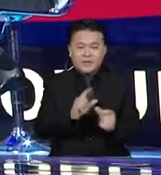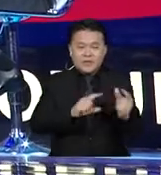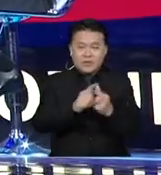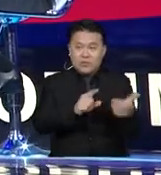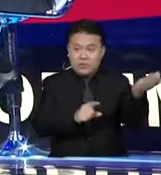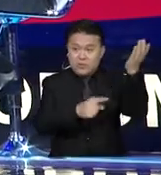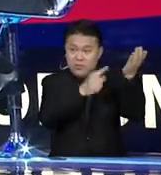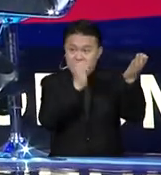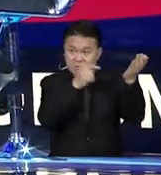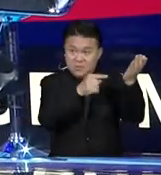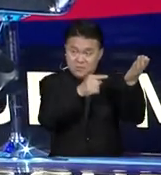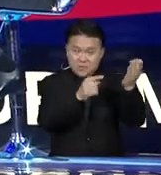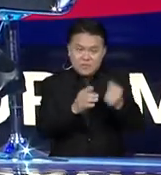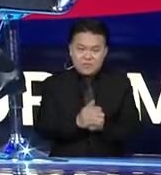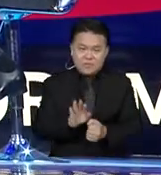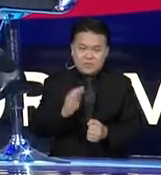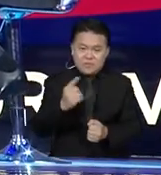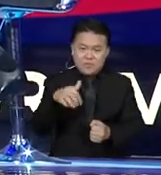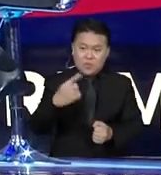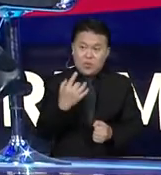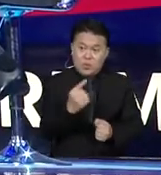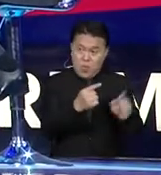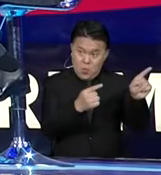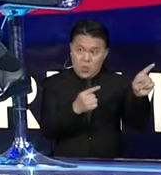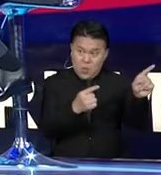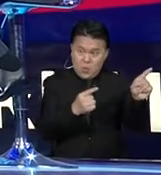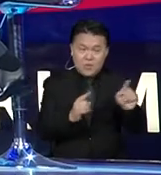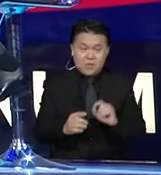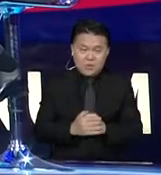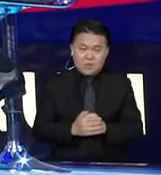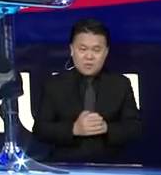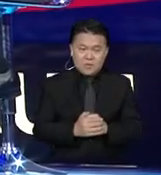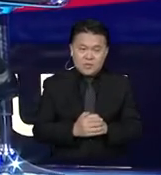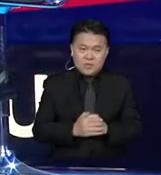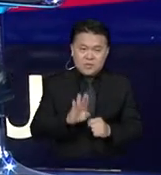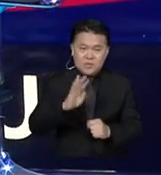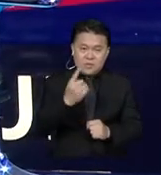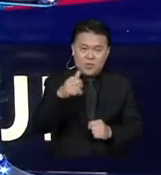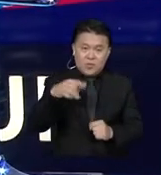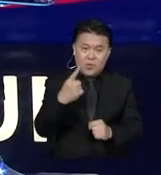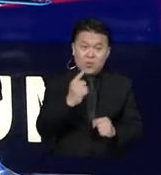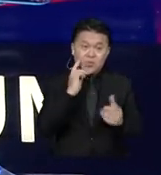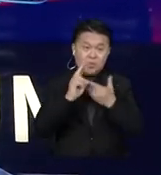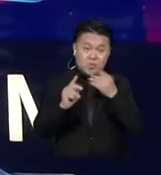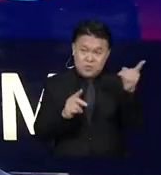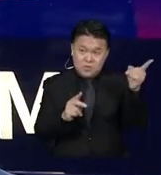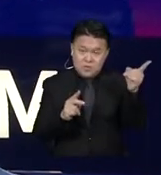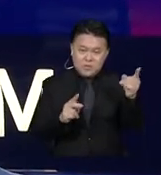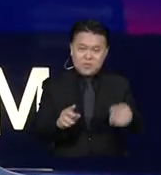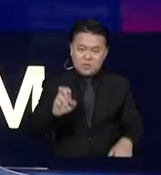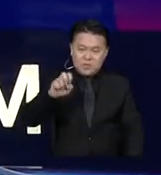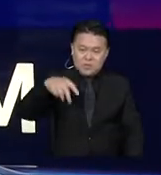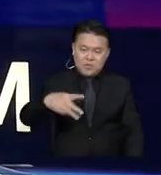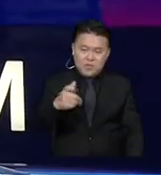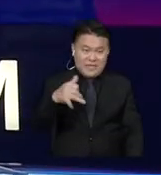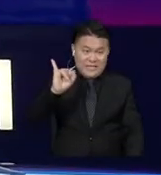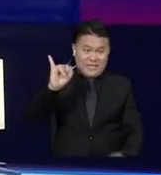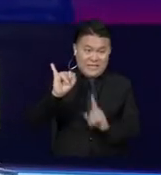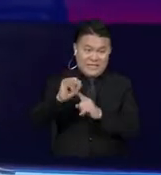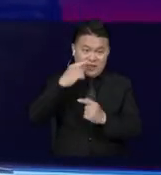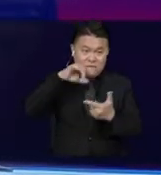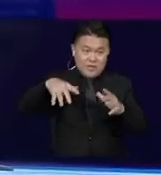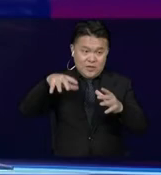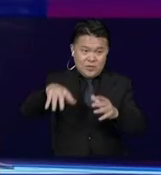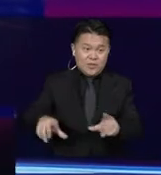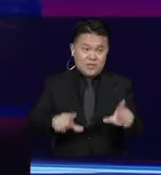Bonobos are an example, but there's another species of primate called the muriqui that lives in Brazil, completely egalitarian,